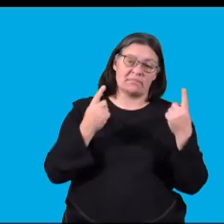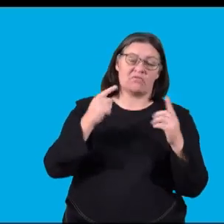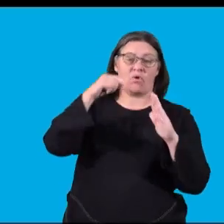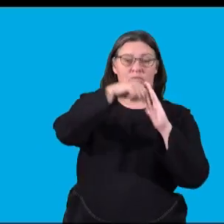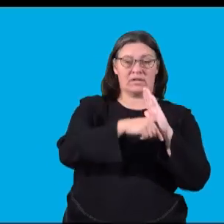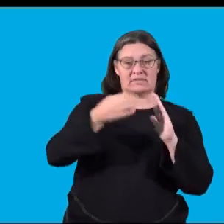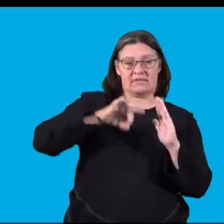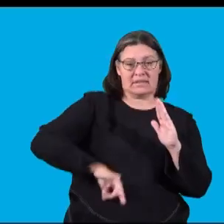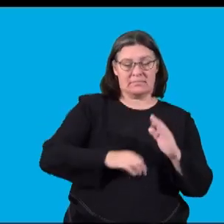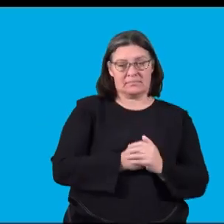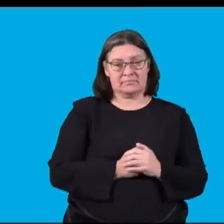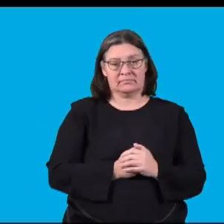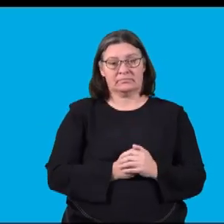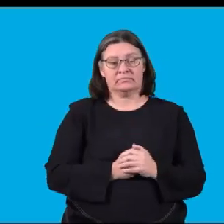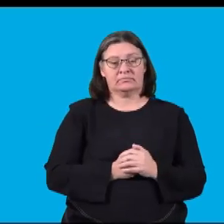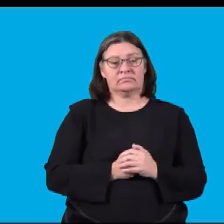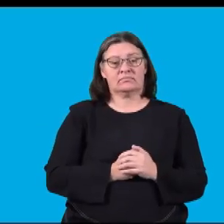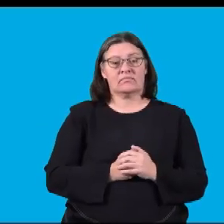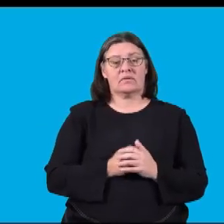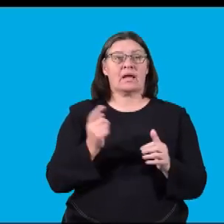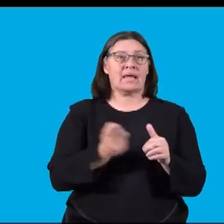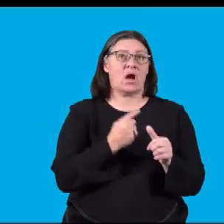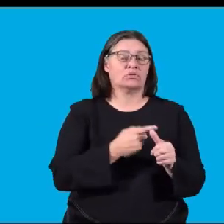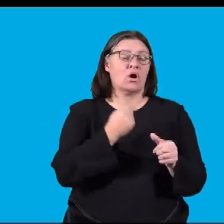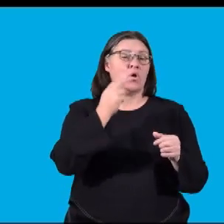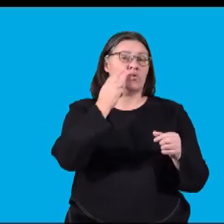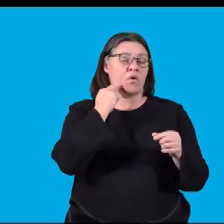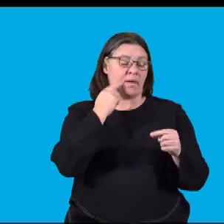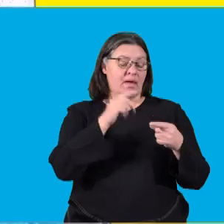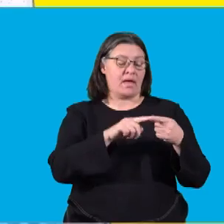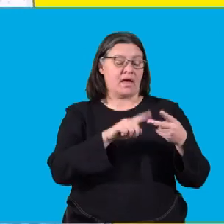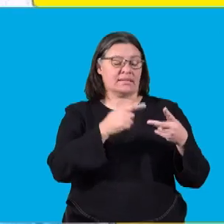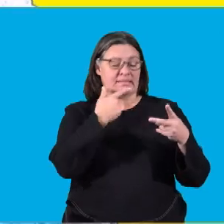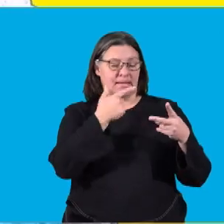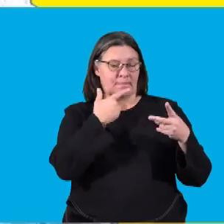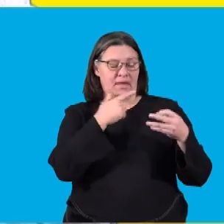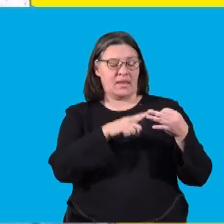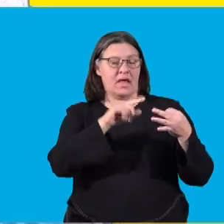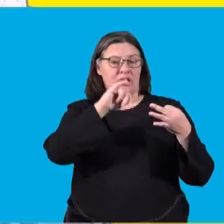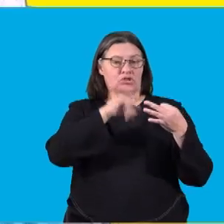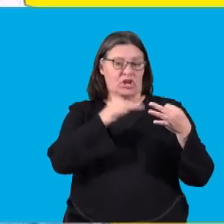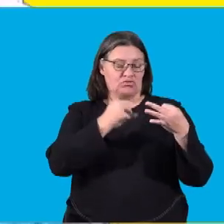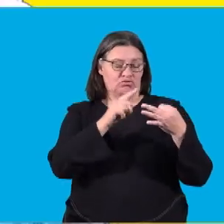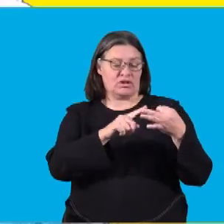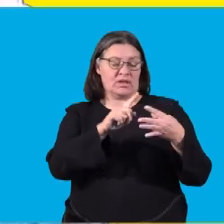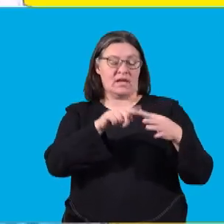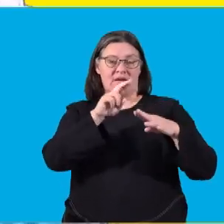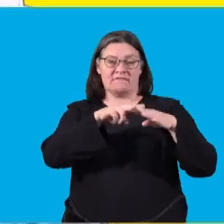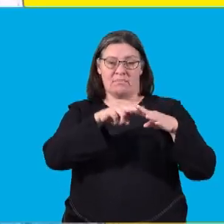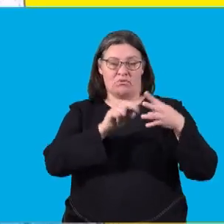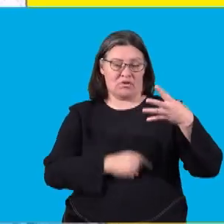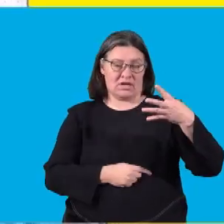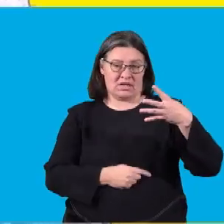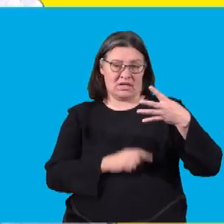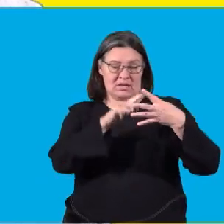comprehensive income. All right? So if we count the months, it will be November, December,